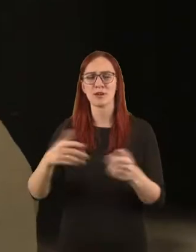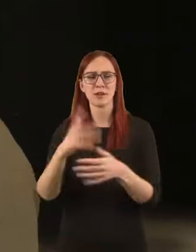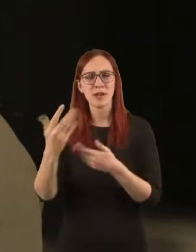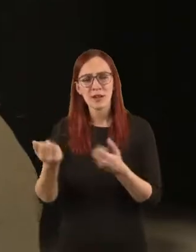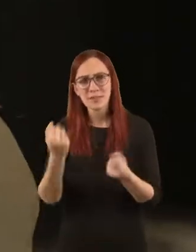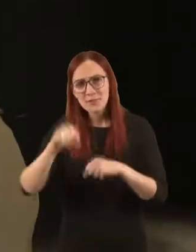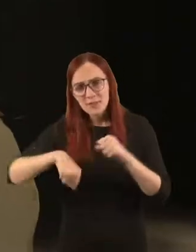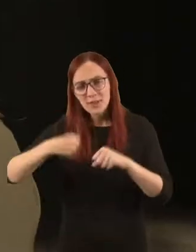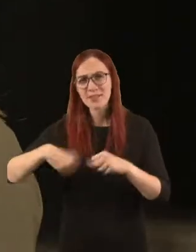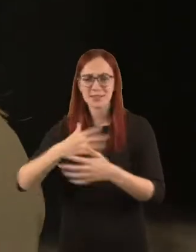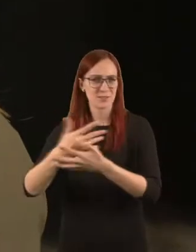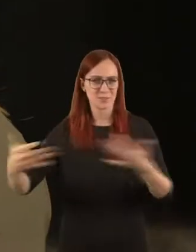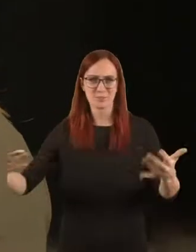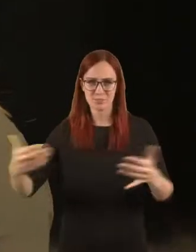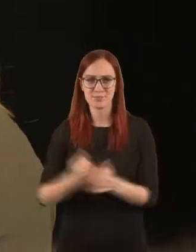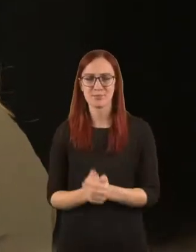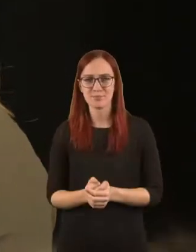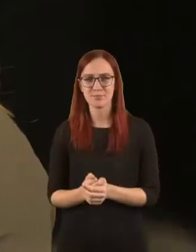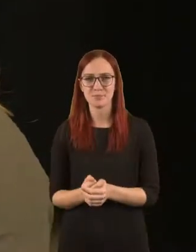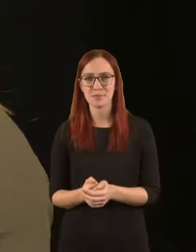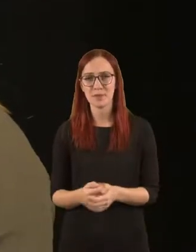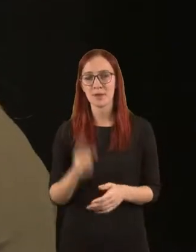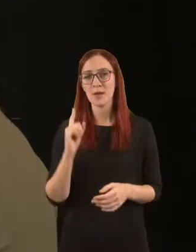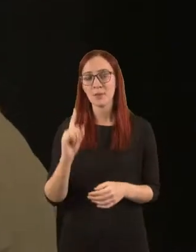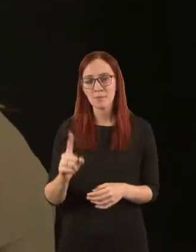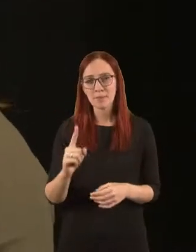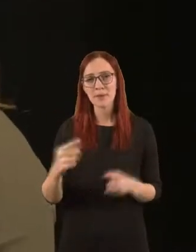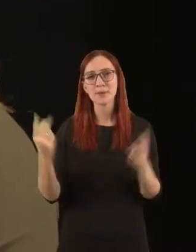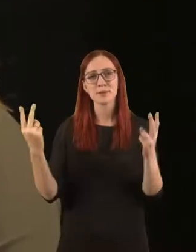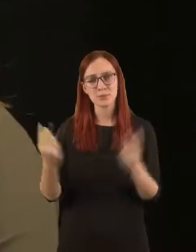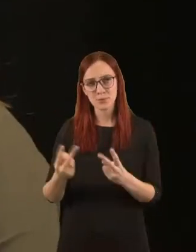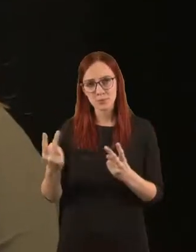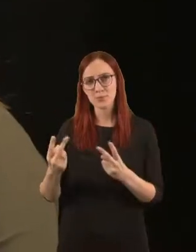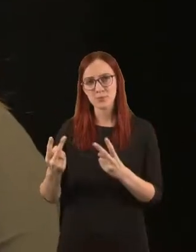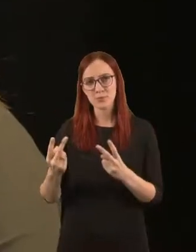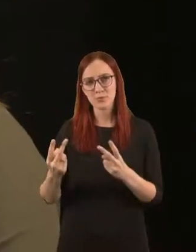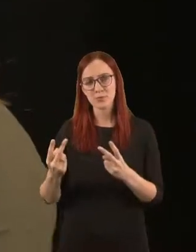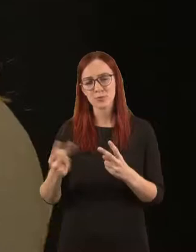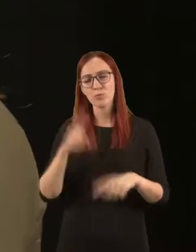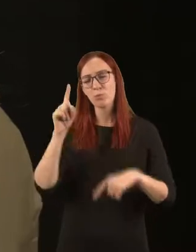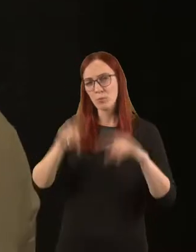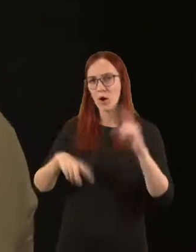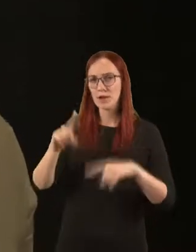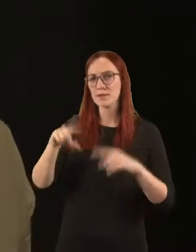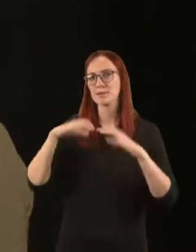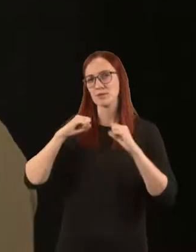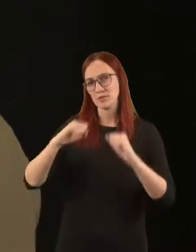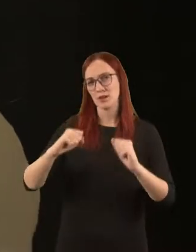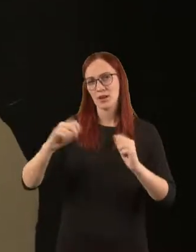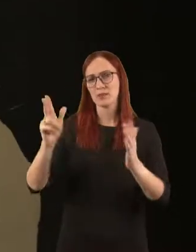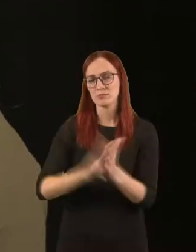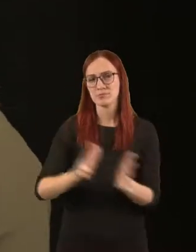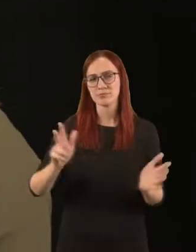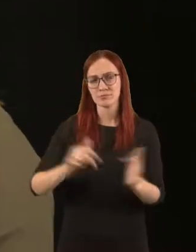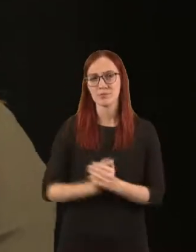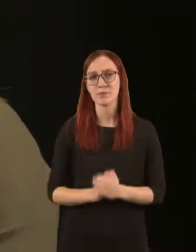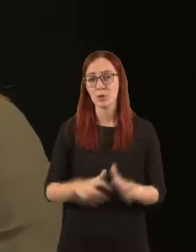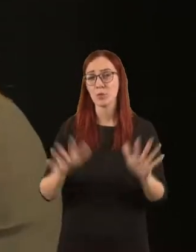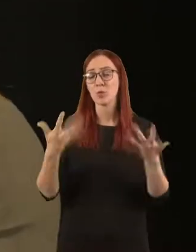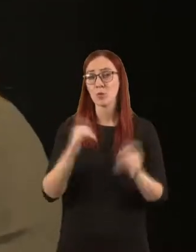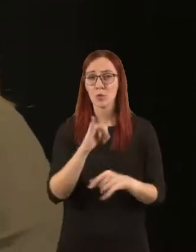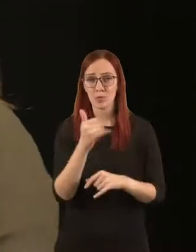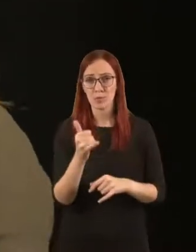higher, we wouldn't even think about taking or going by car to the city